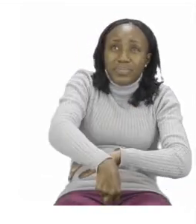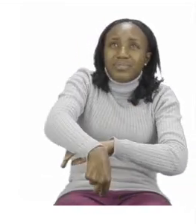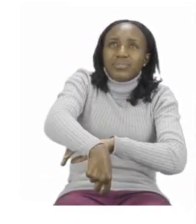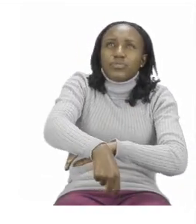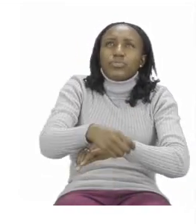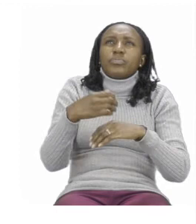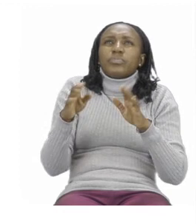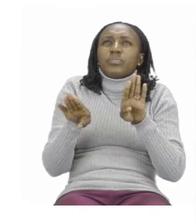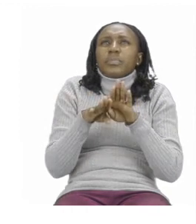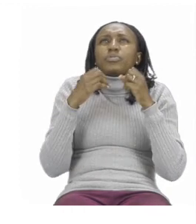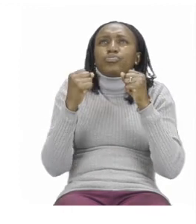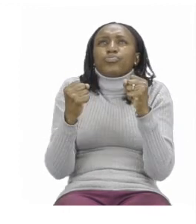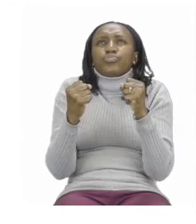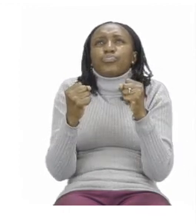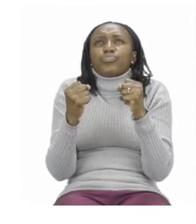anchor for me?